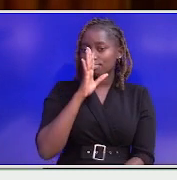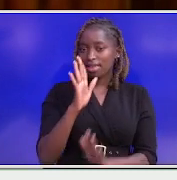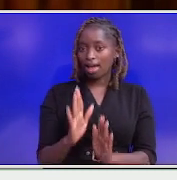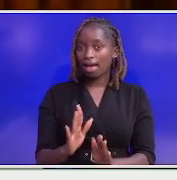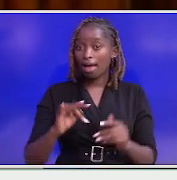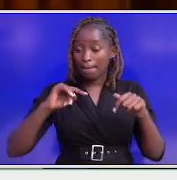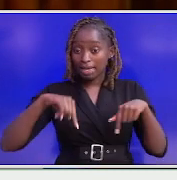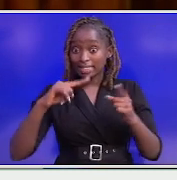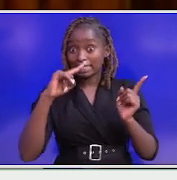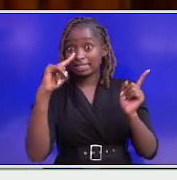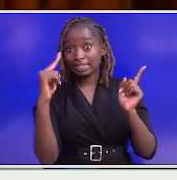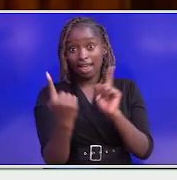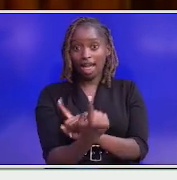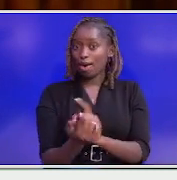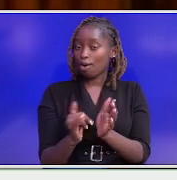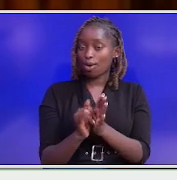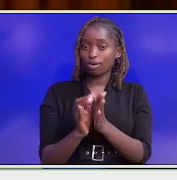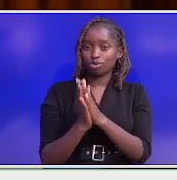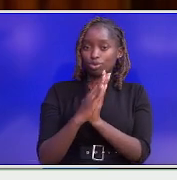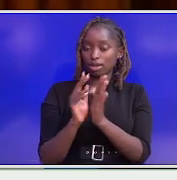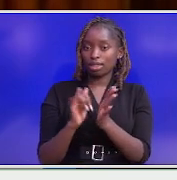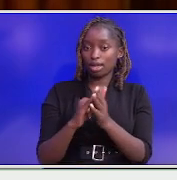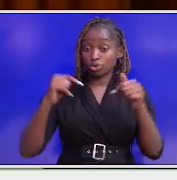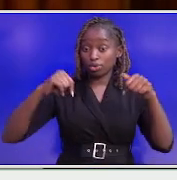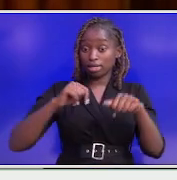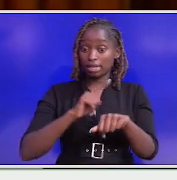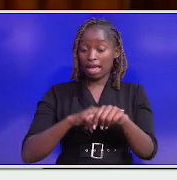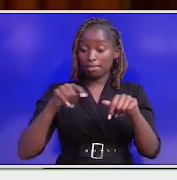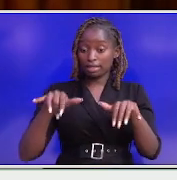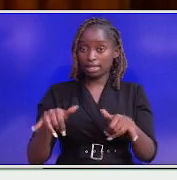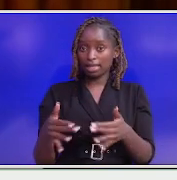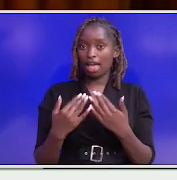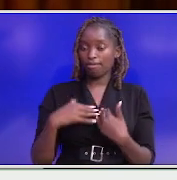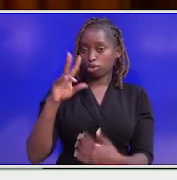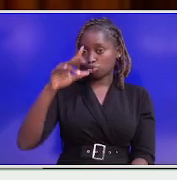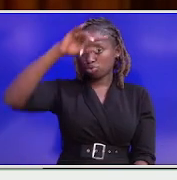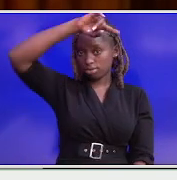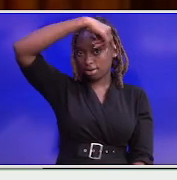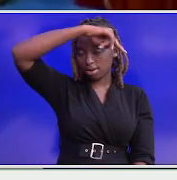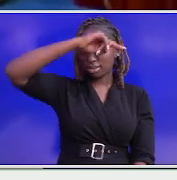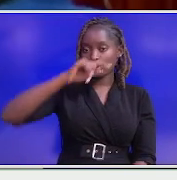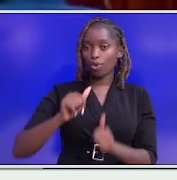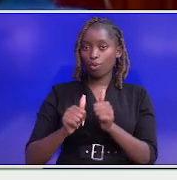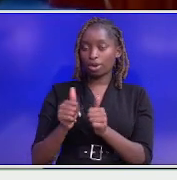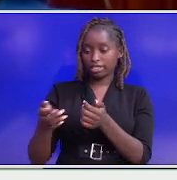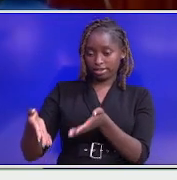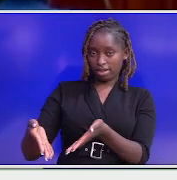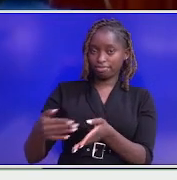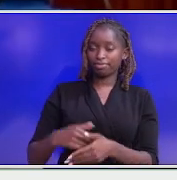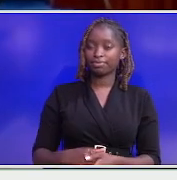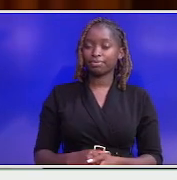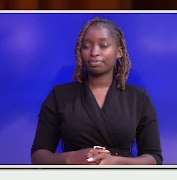I turned that around. Today, as I sit here, I hold 2 degrees that are before you. Mr.